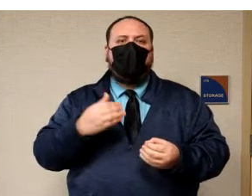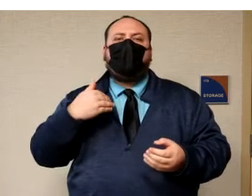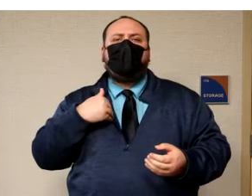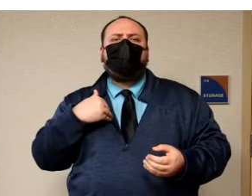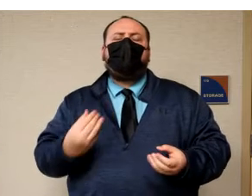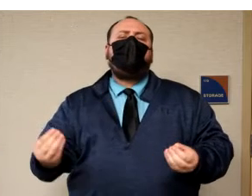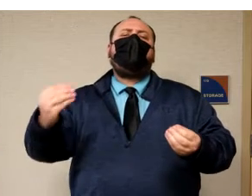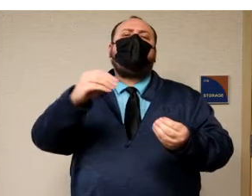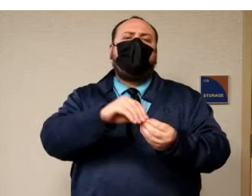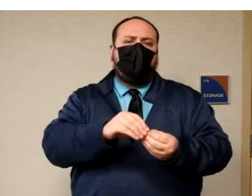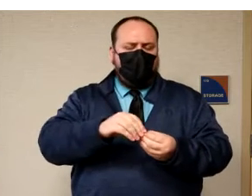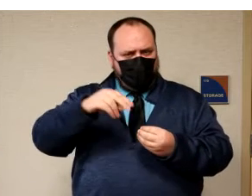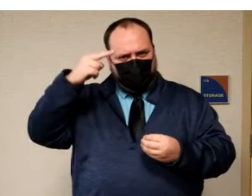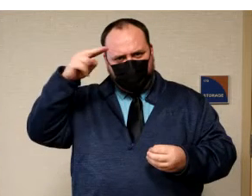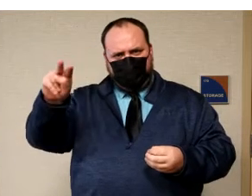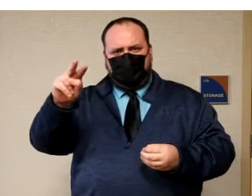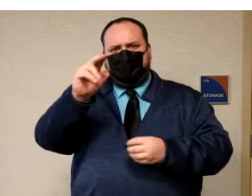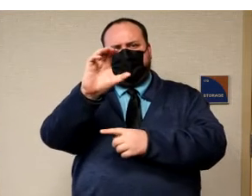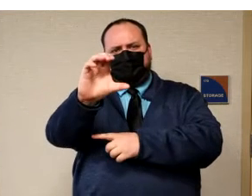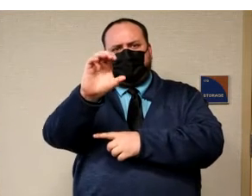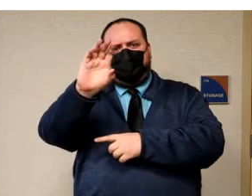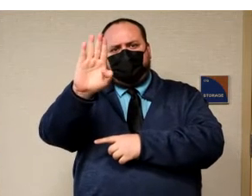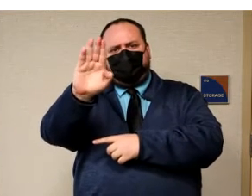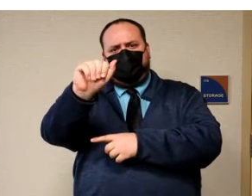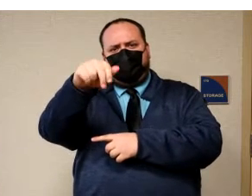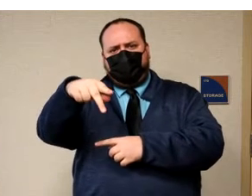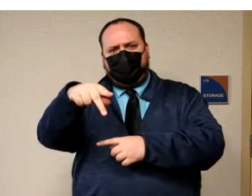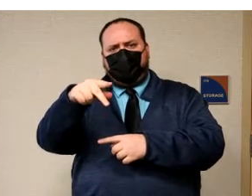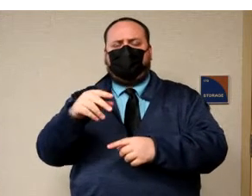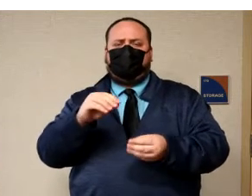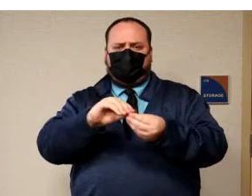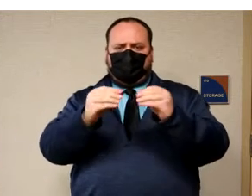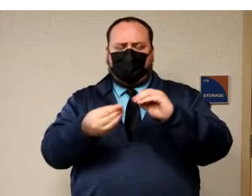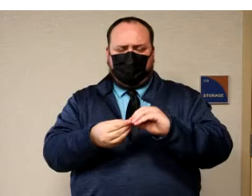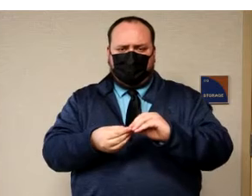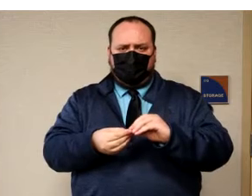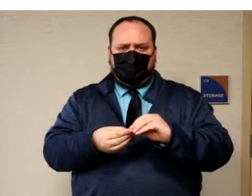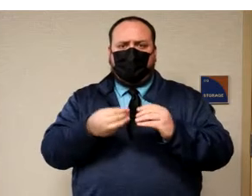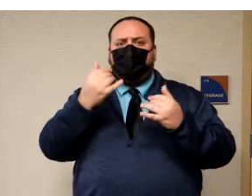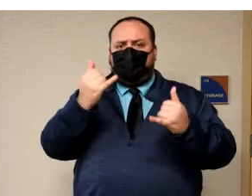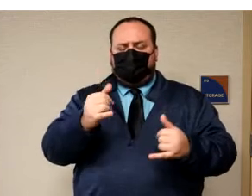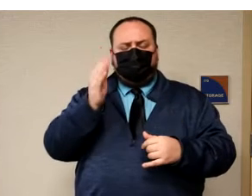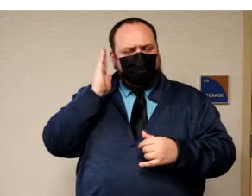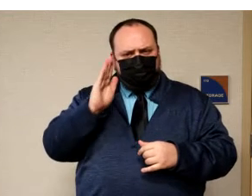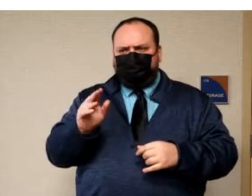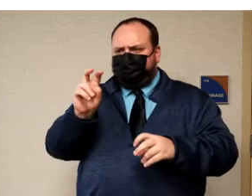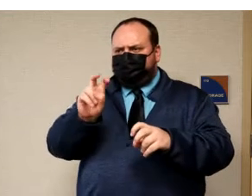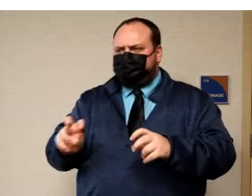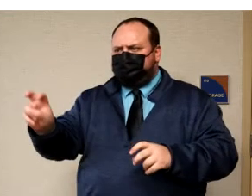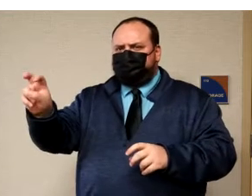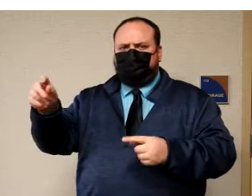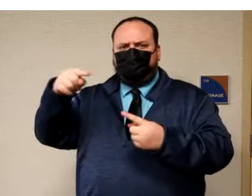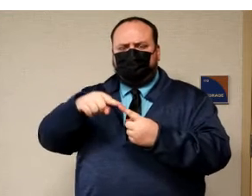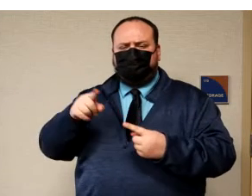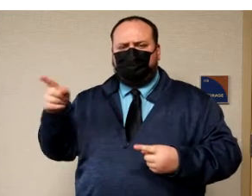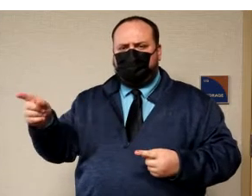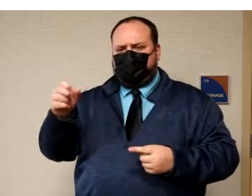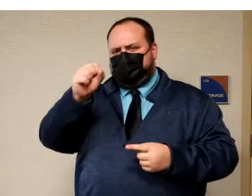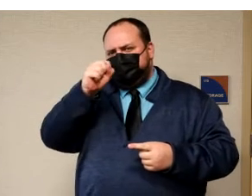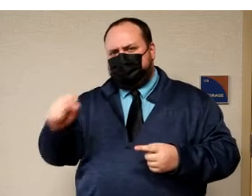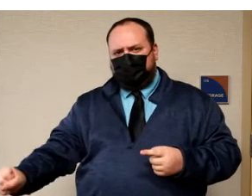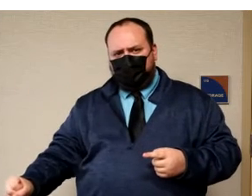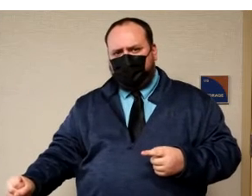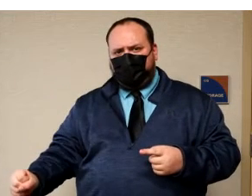higher Hispanic CVAP numbers. And then we'll move to this southern